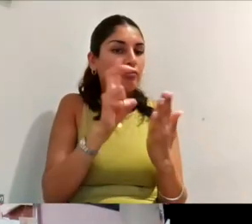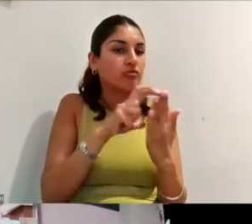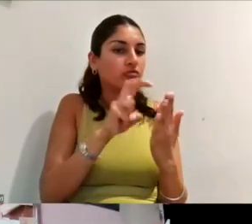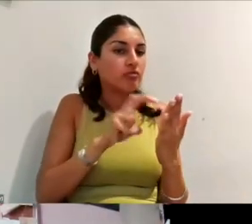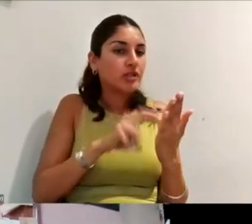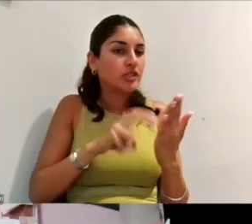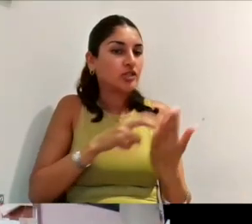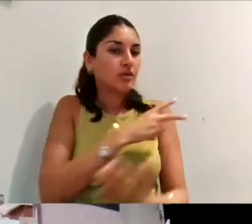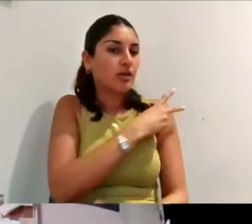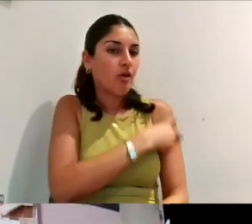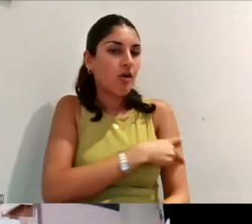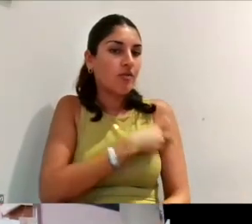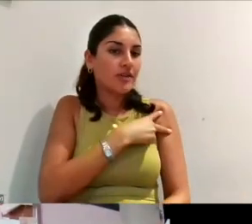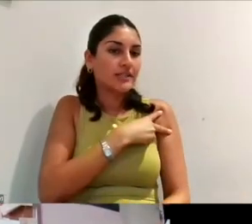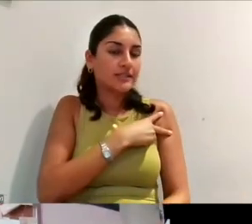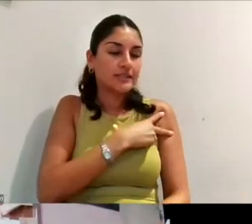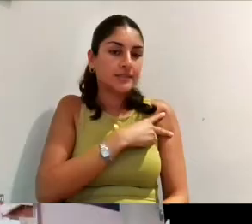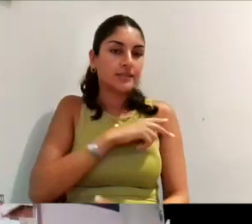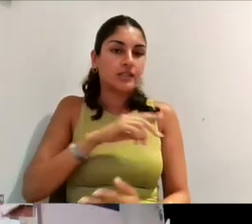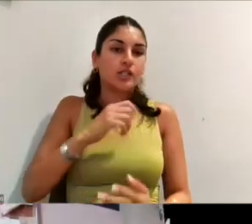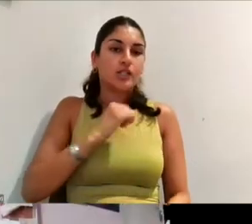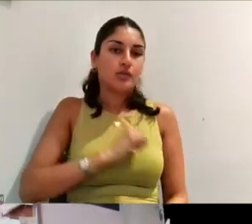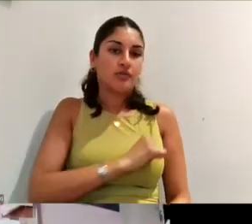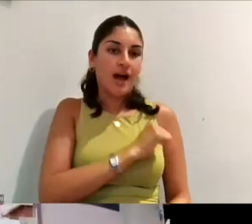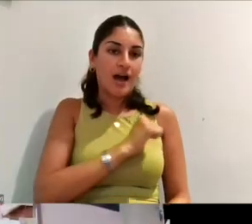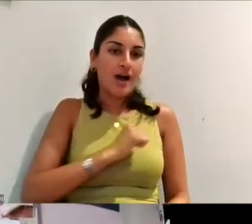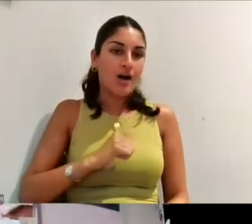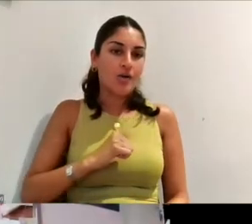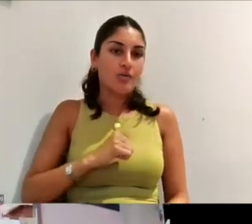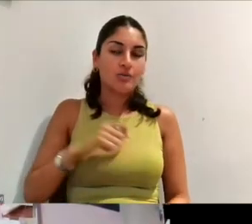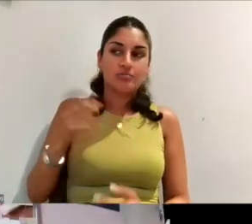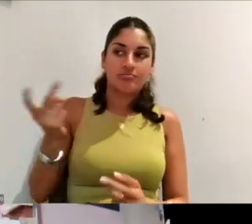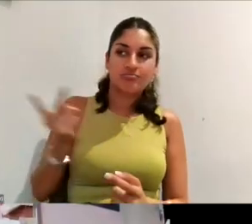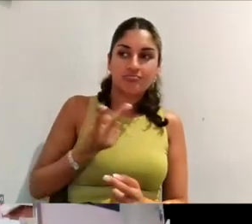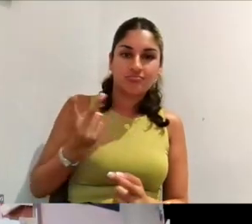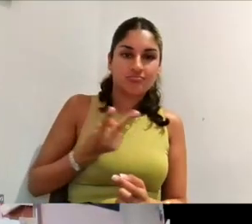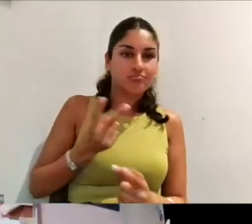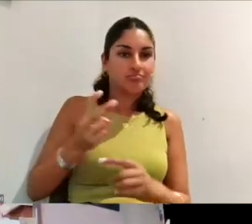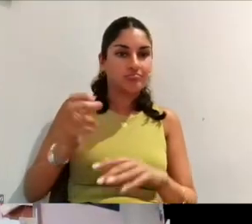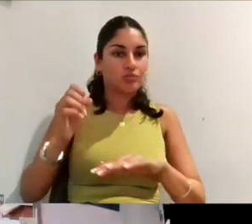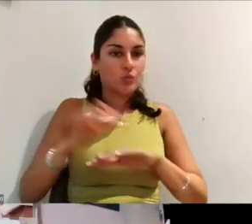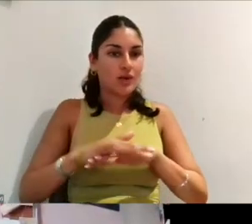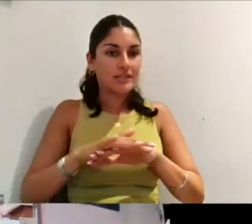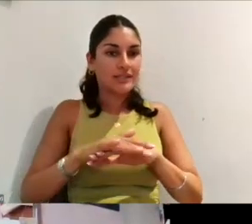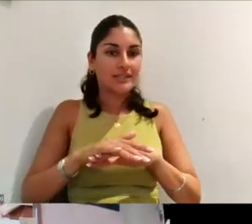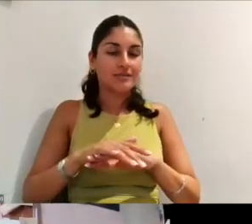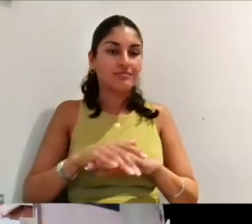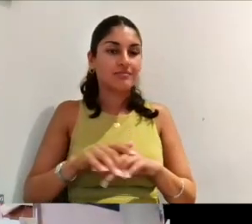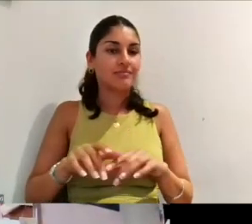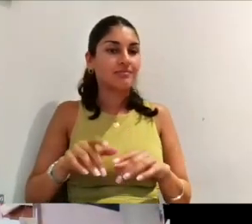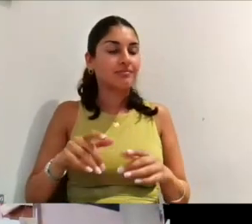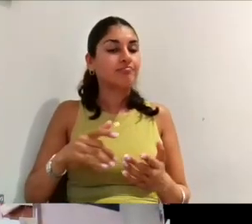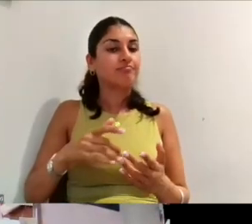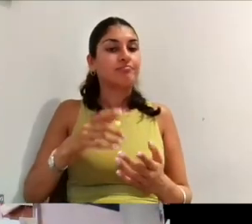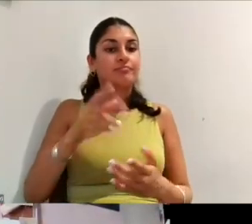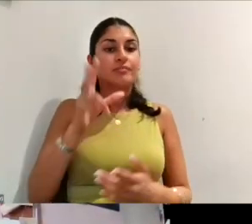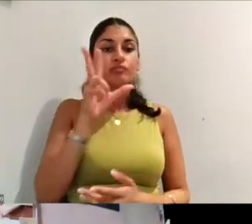to witness our vows. like a poetry